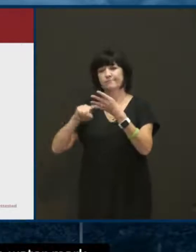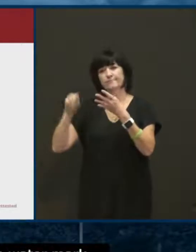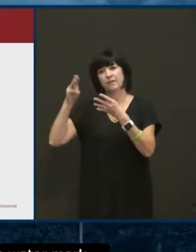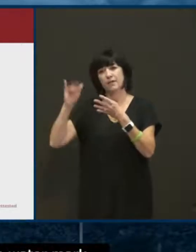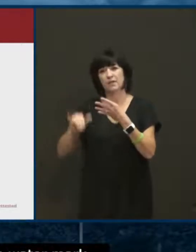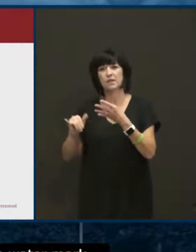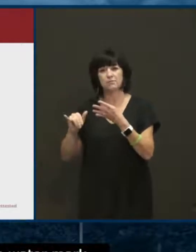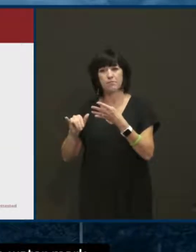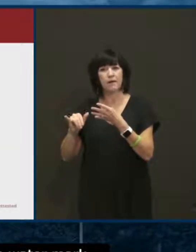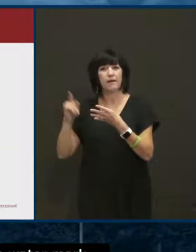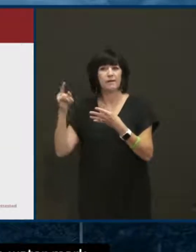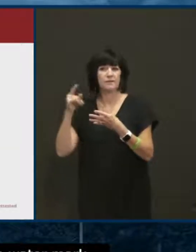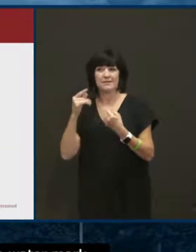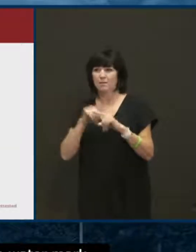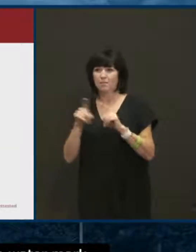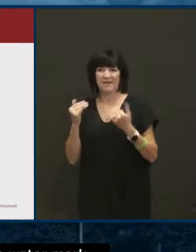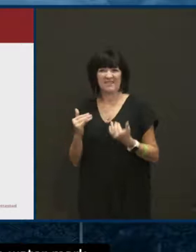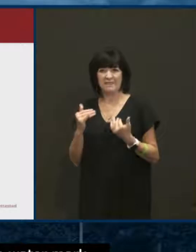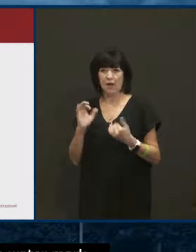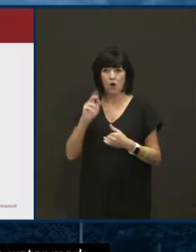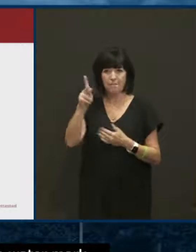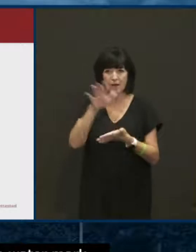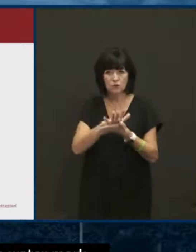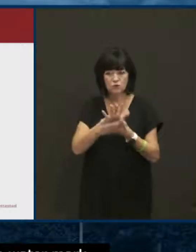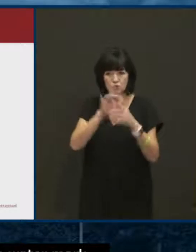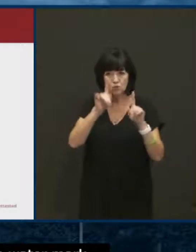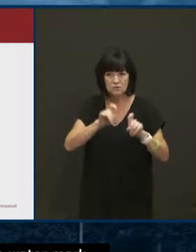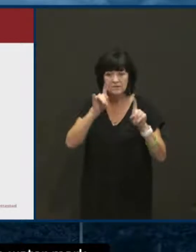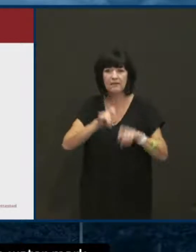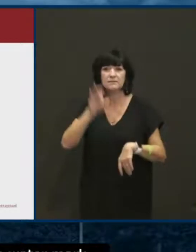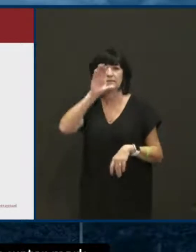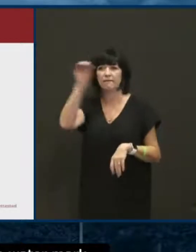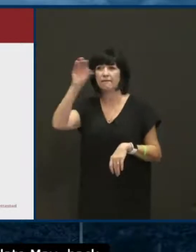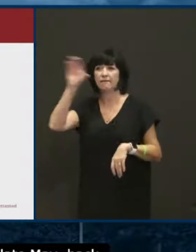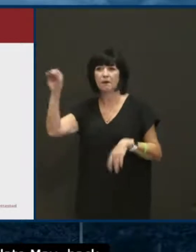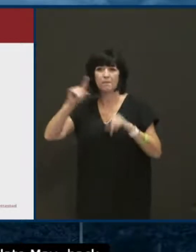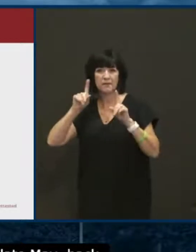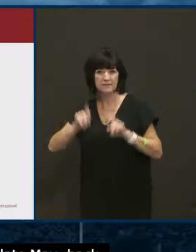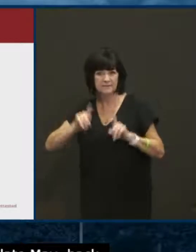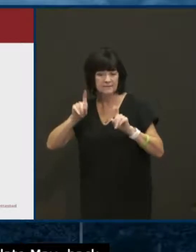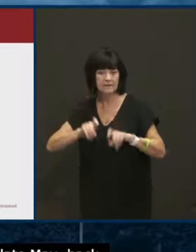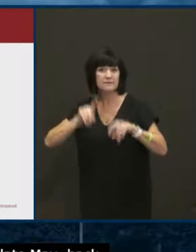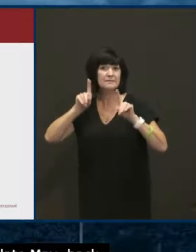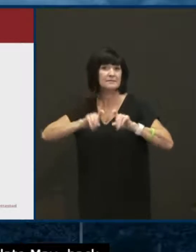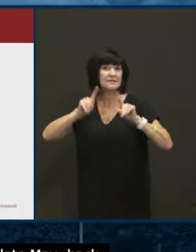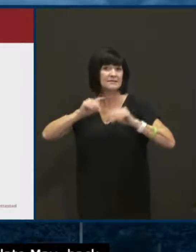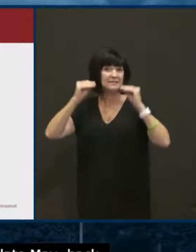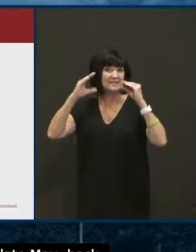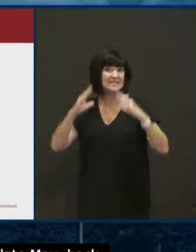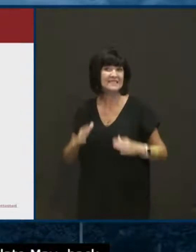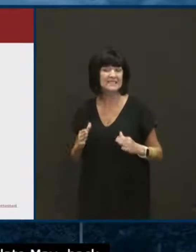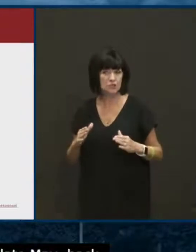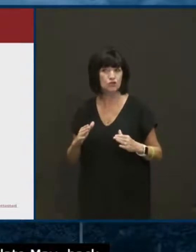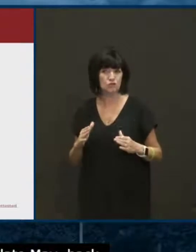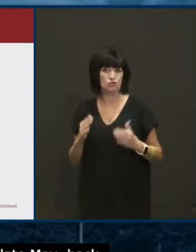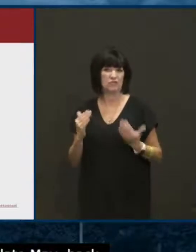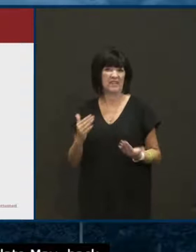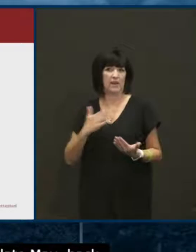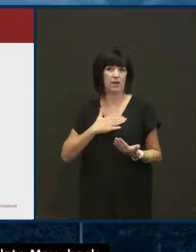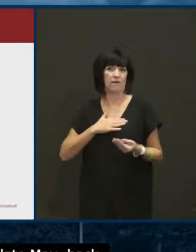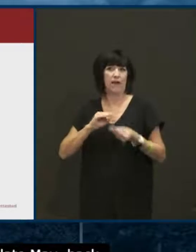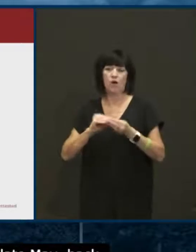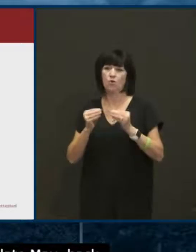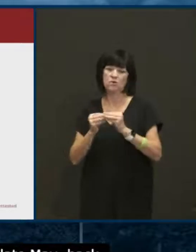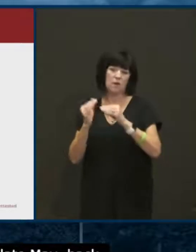the back-to-school testing, with employer testing, with testing the teachers, every few weeks, we've definitely exceeded